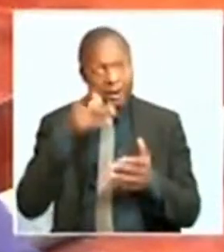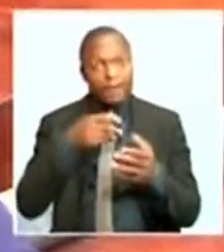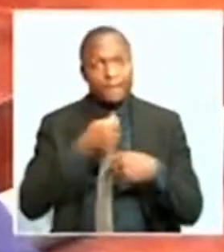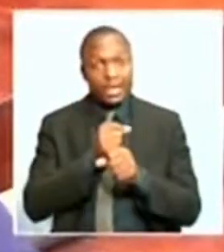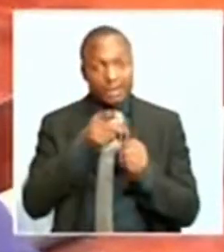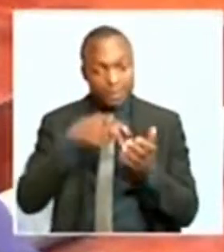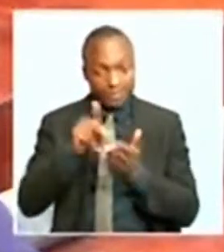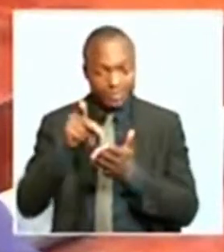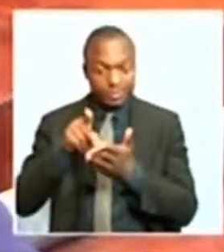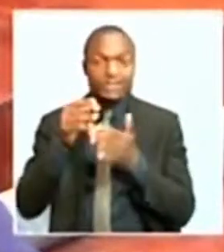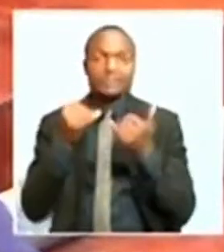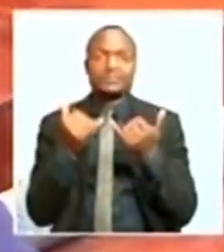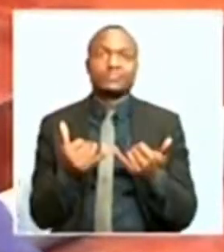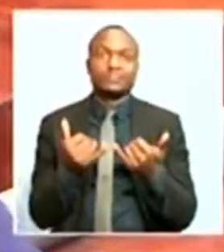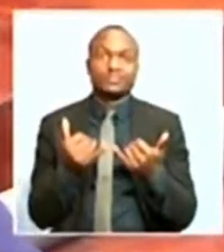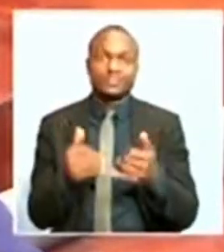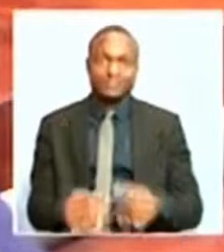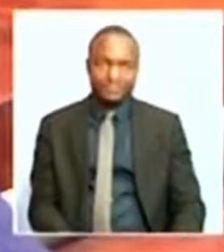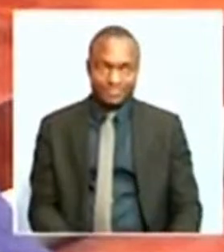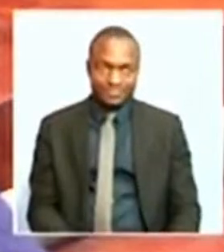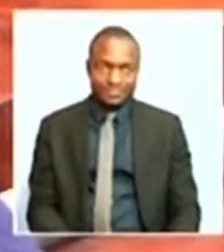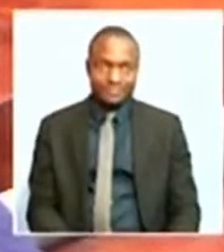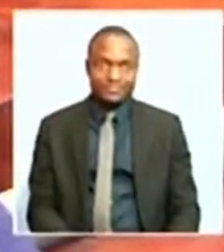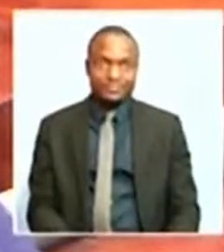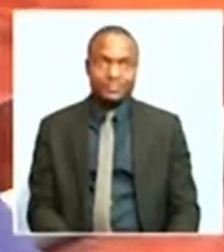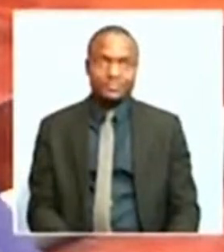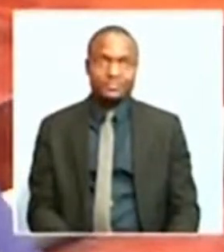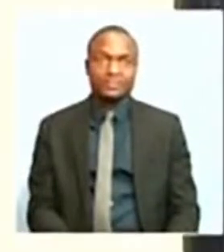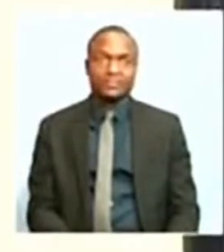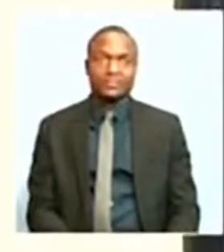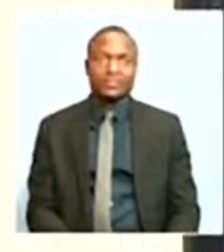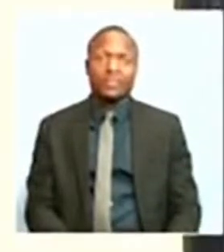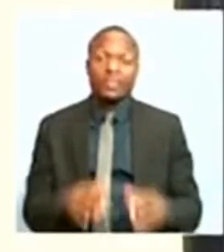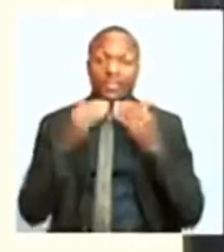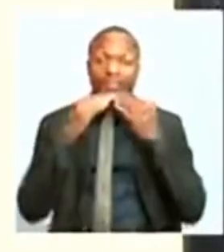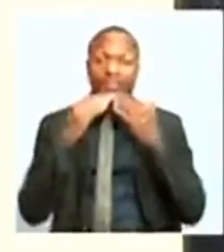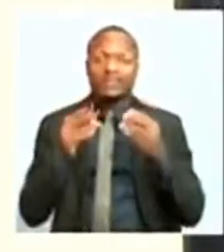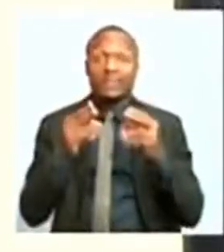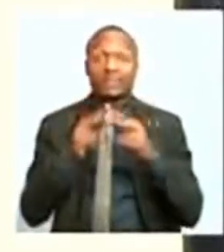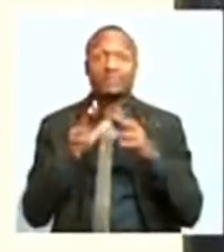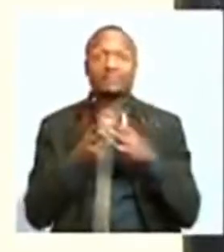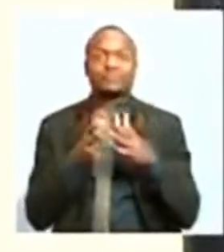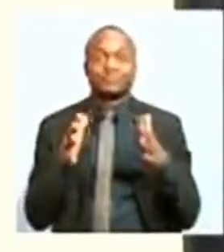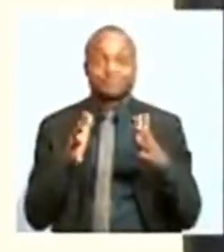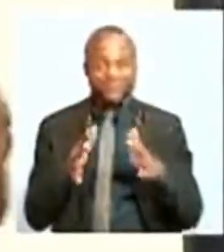now. Yes. Okay. Okay, so thank you so much.